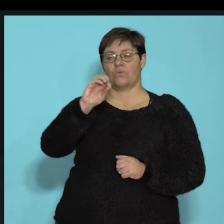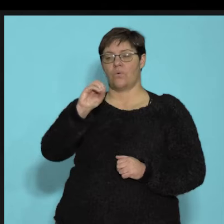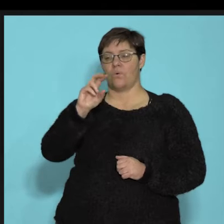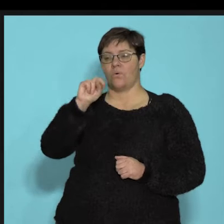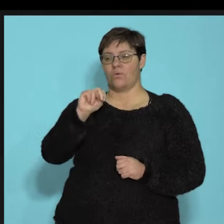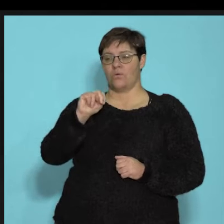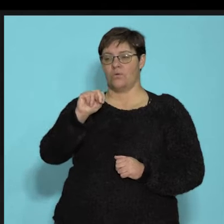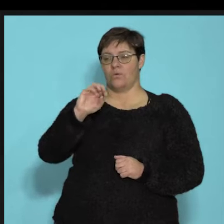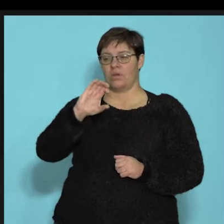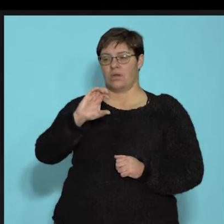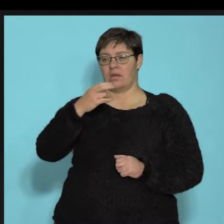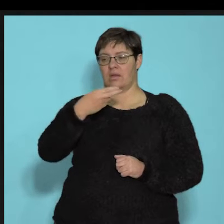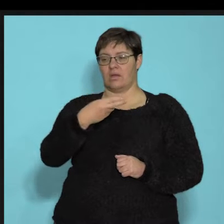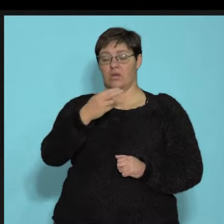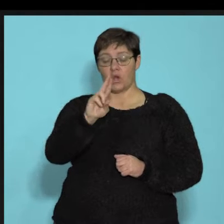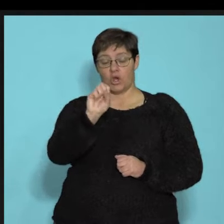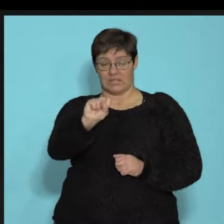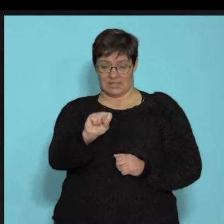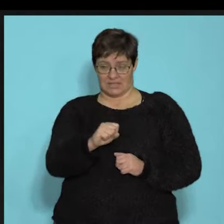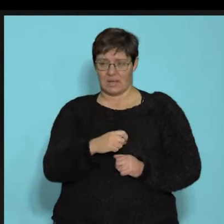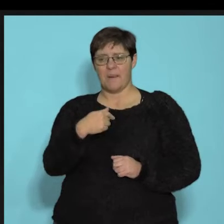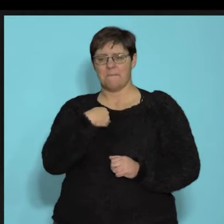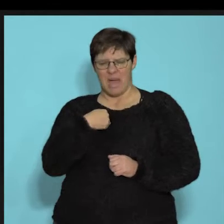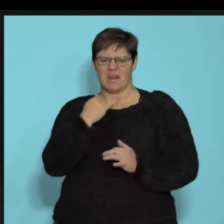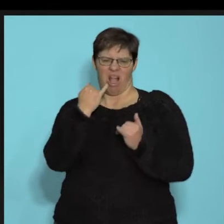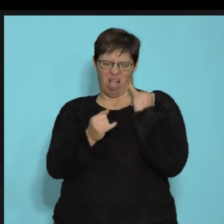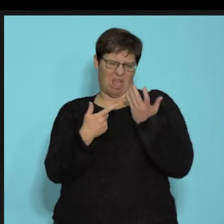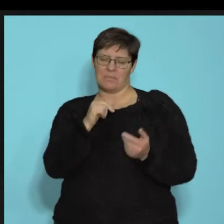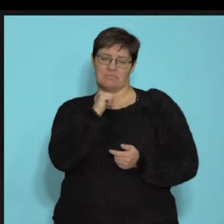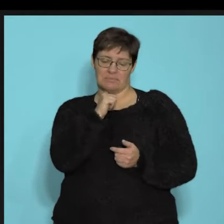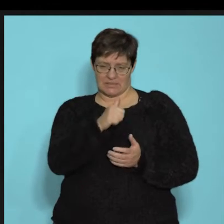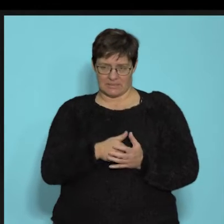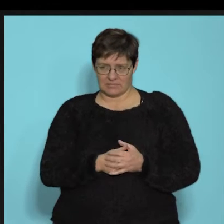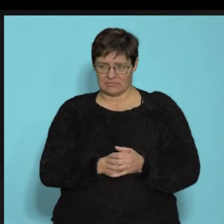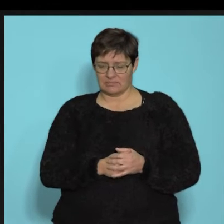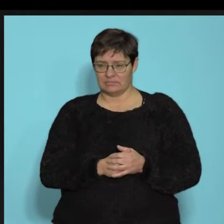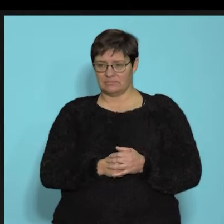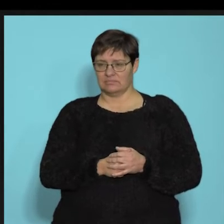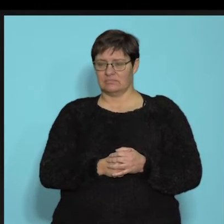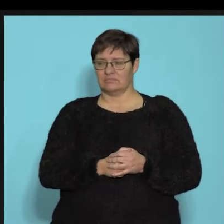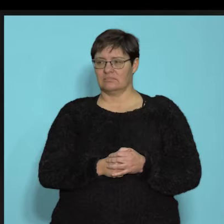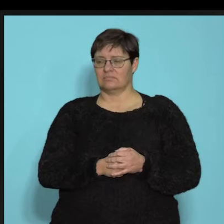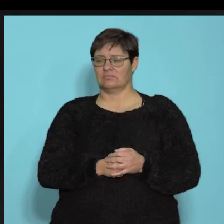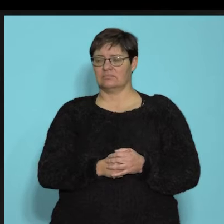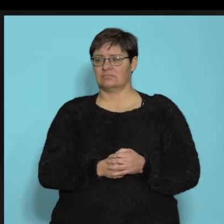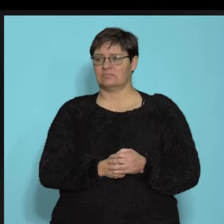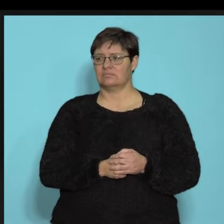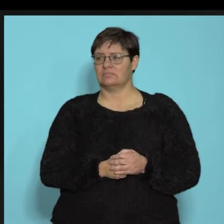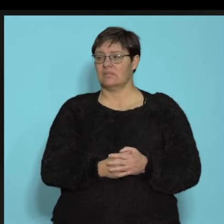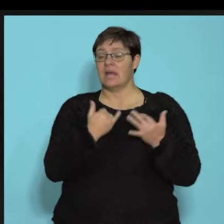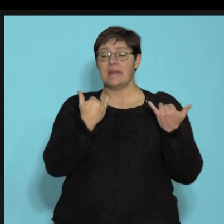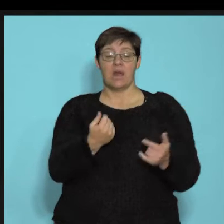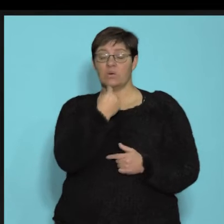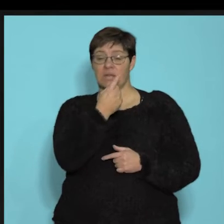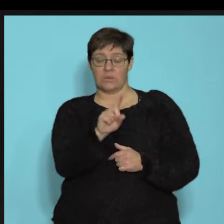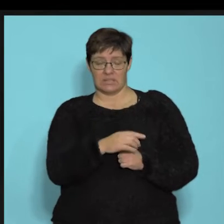because those are the two that change. So my model was a little bit inaccurate, but that is not the end of the world. Right, now it